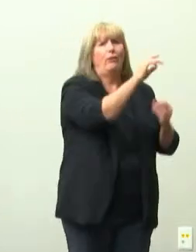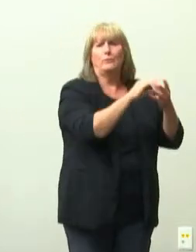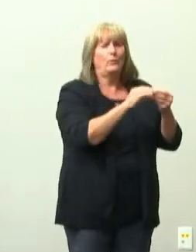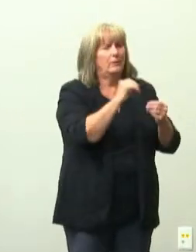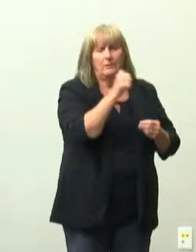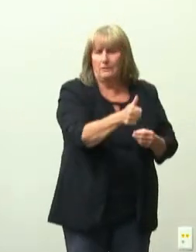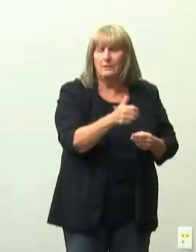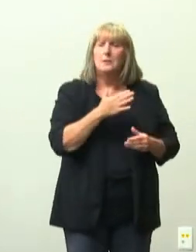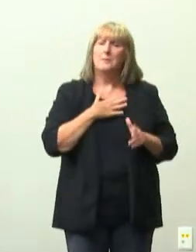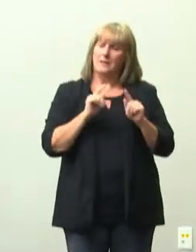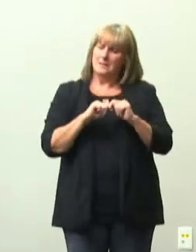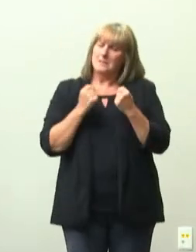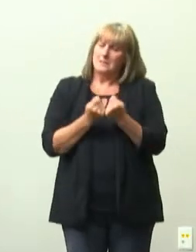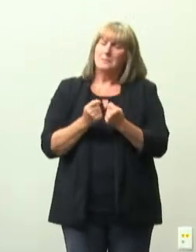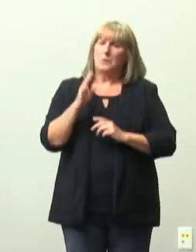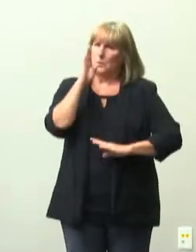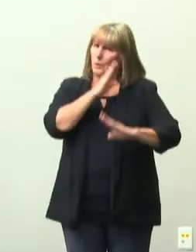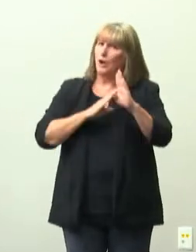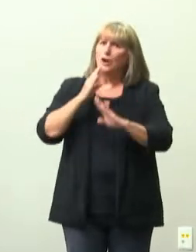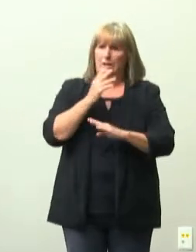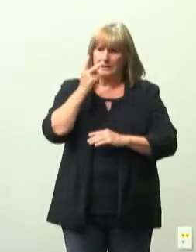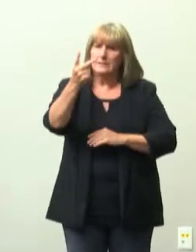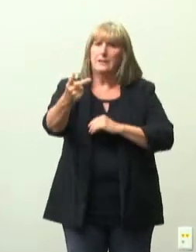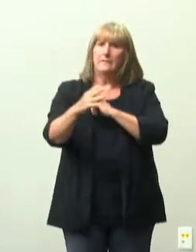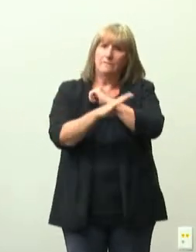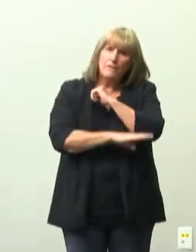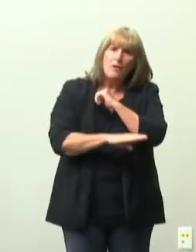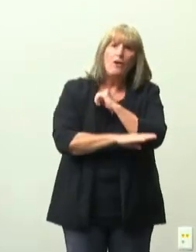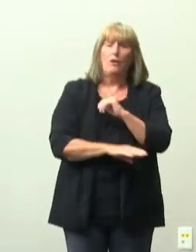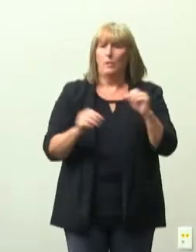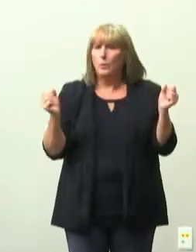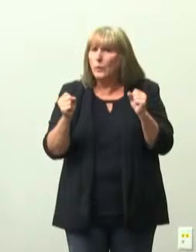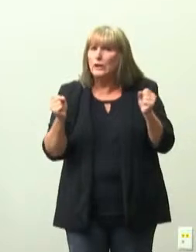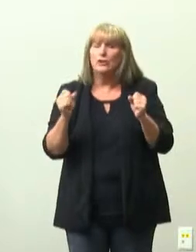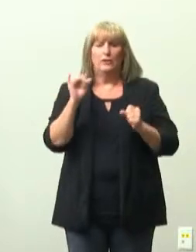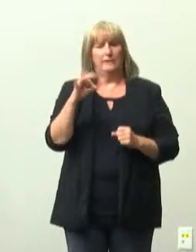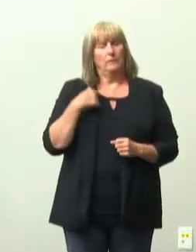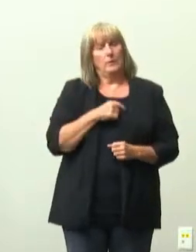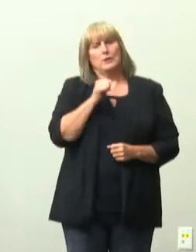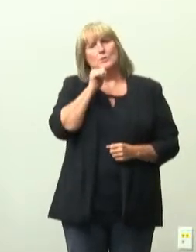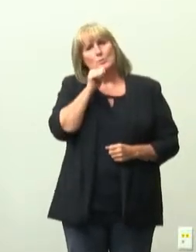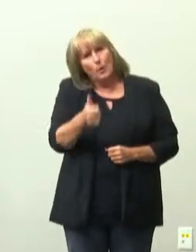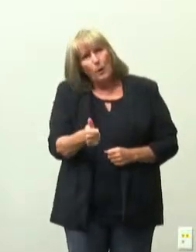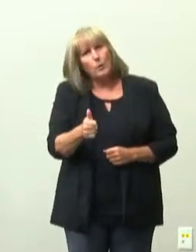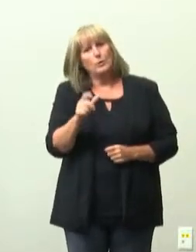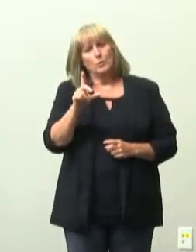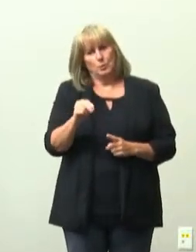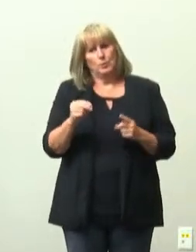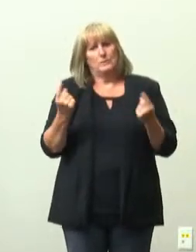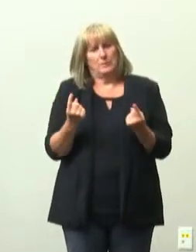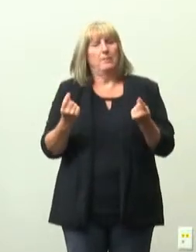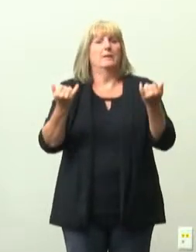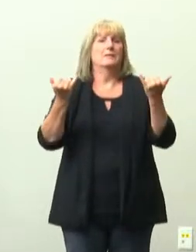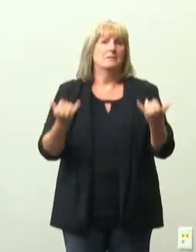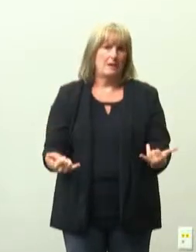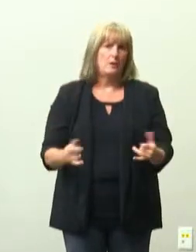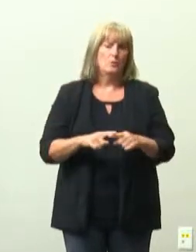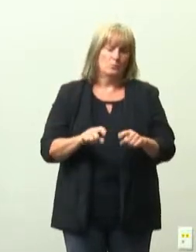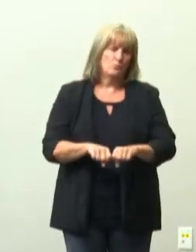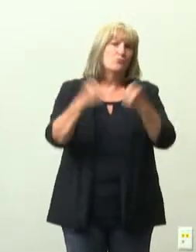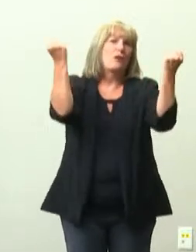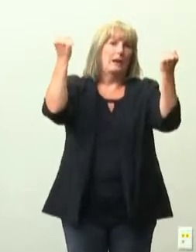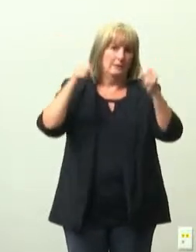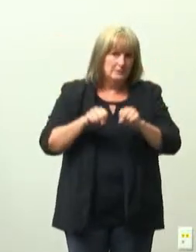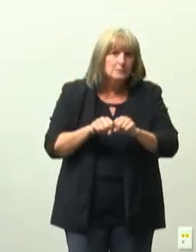very worried about what we're going to see here in the fall, in the winter, if we don't break this chain. So thank